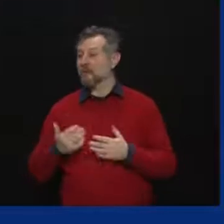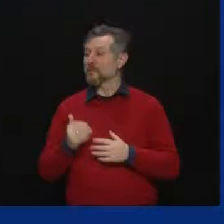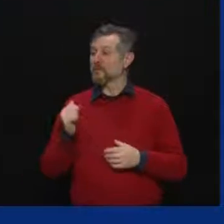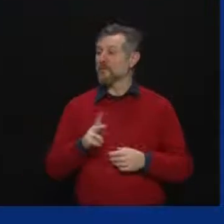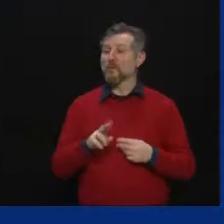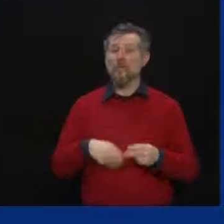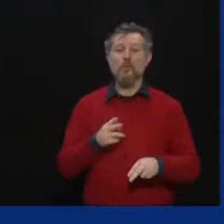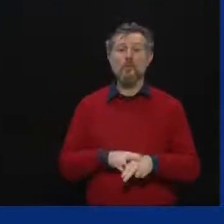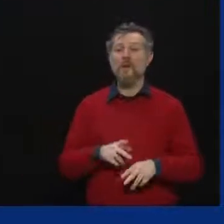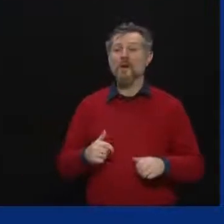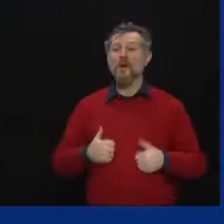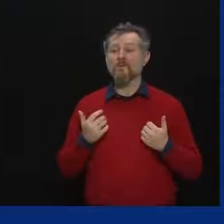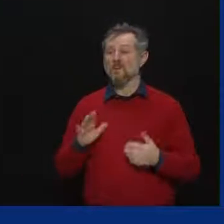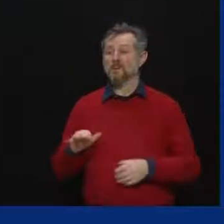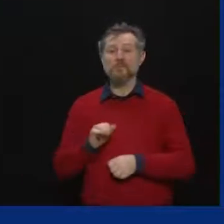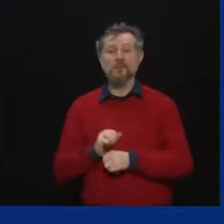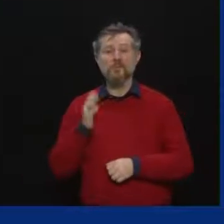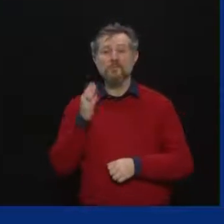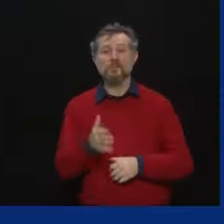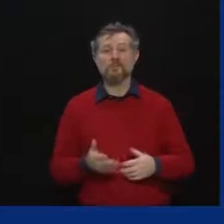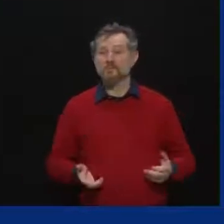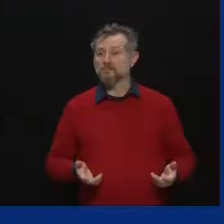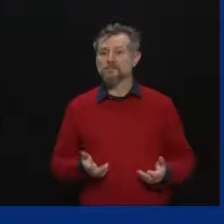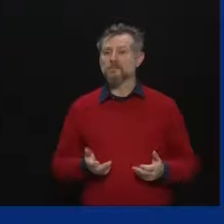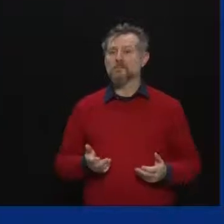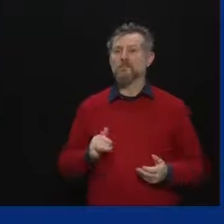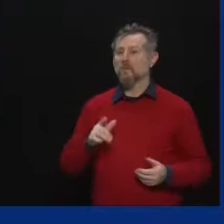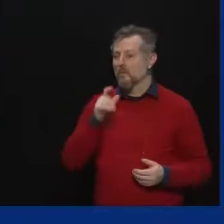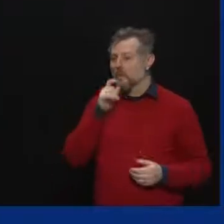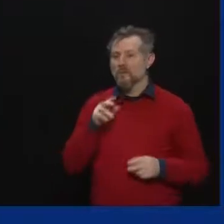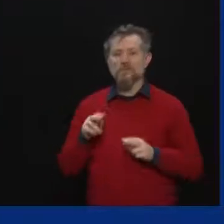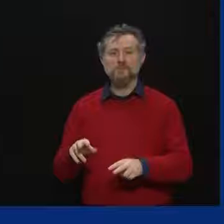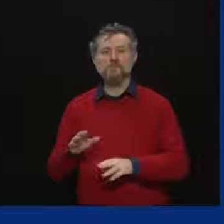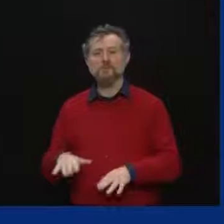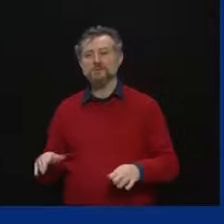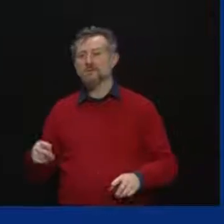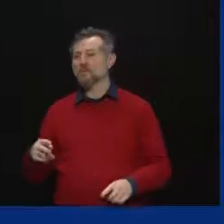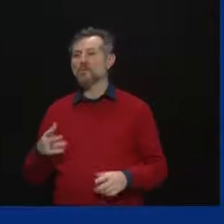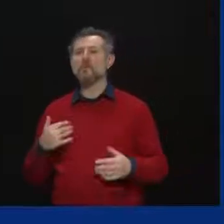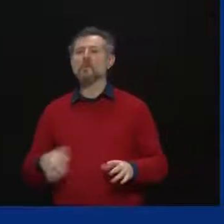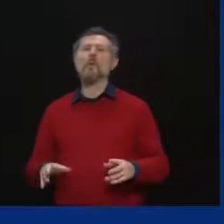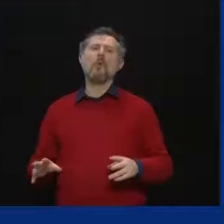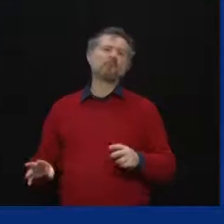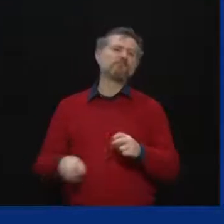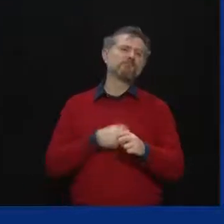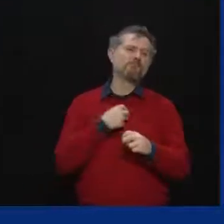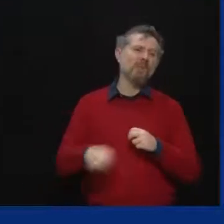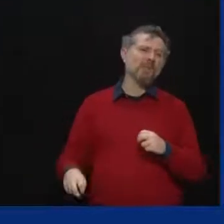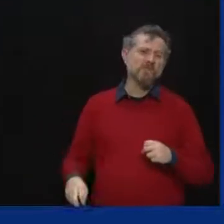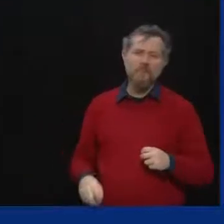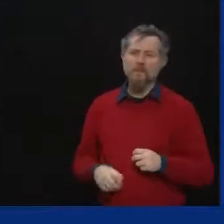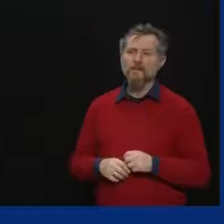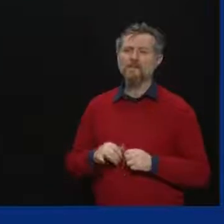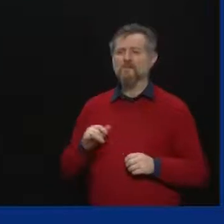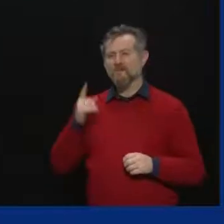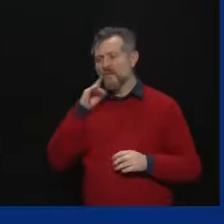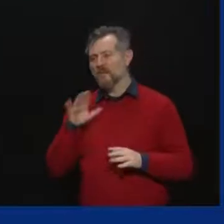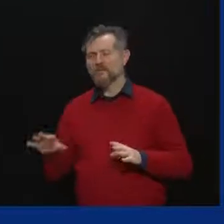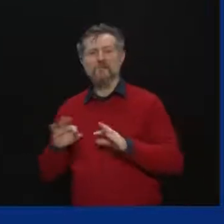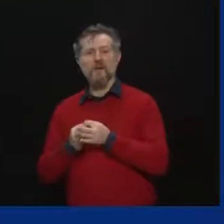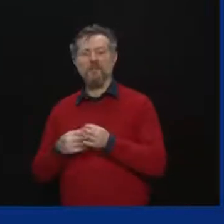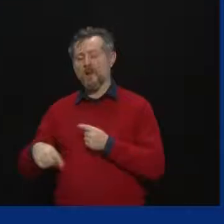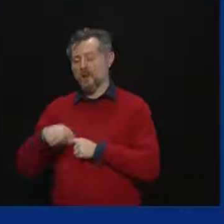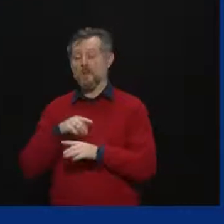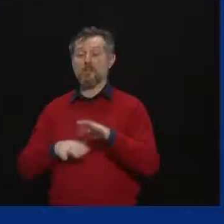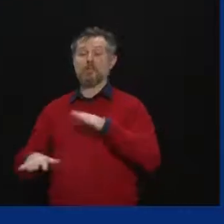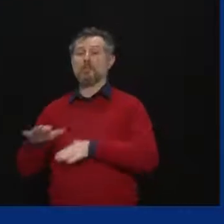their jobs, and the lack of childcare has been just another area of friction for these families that have been really hit